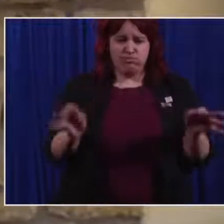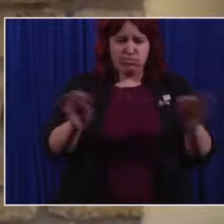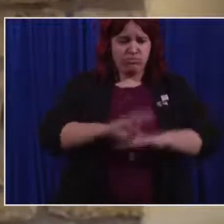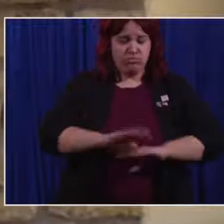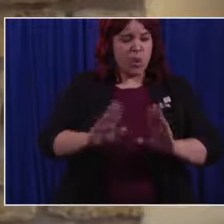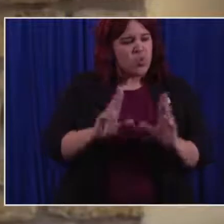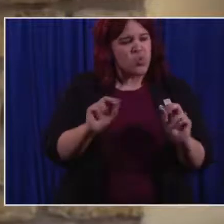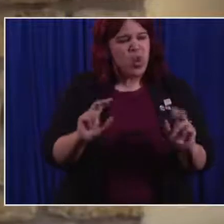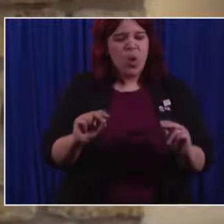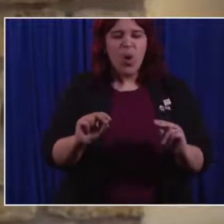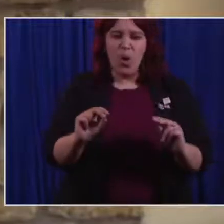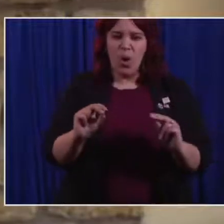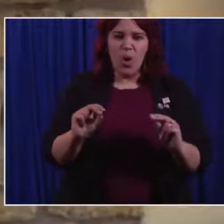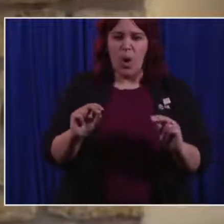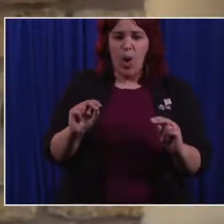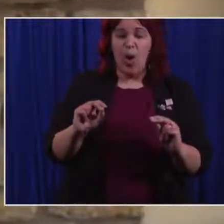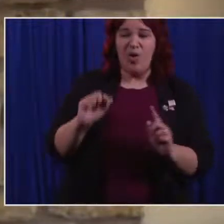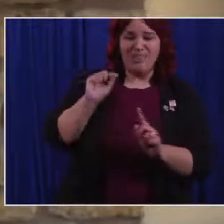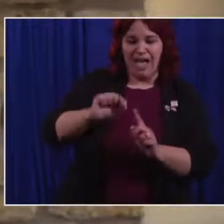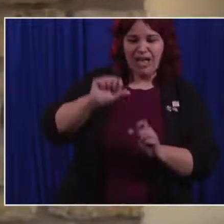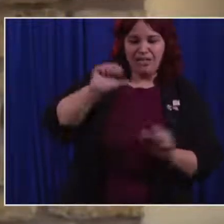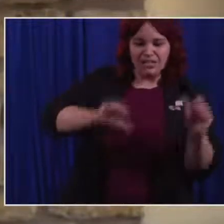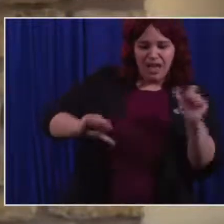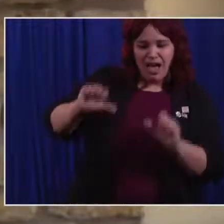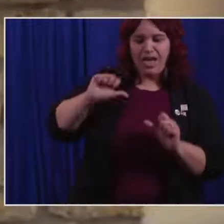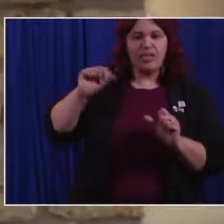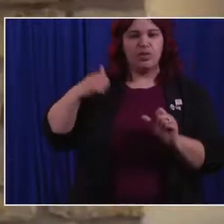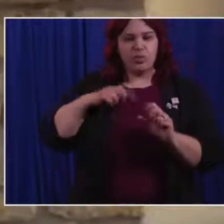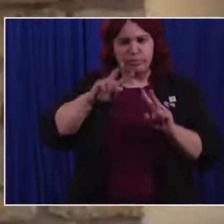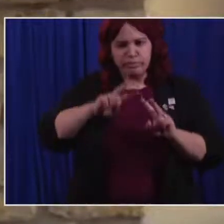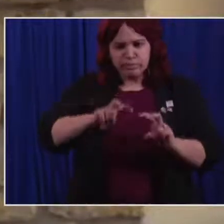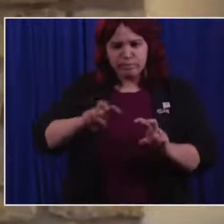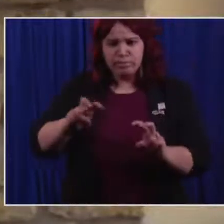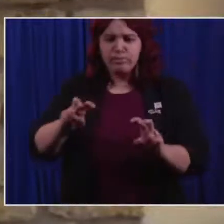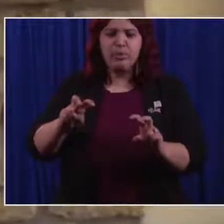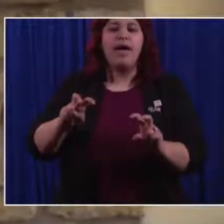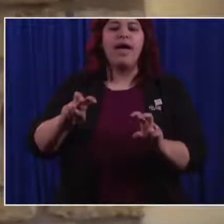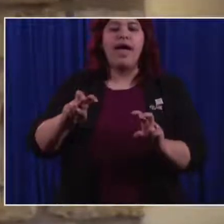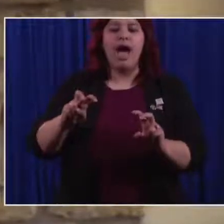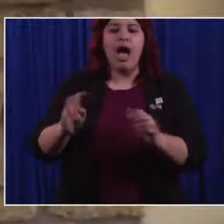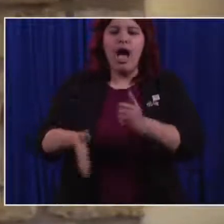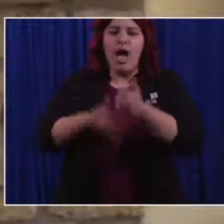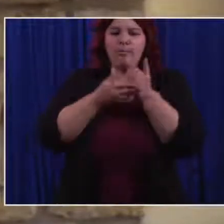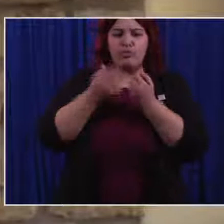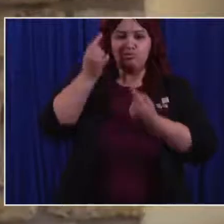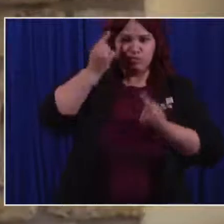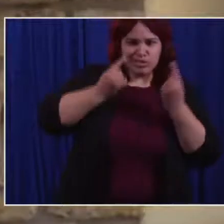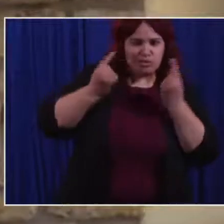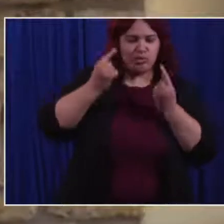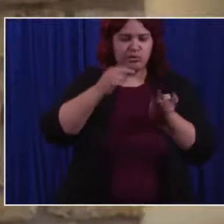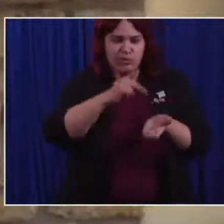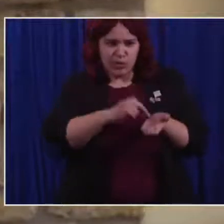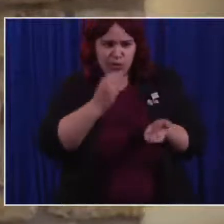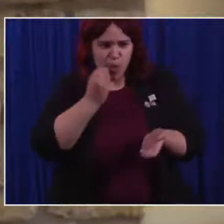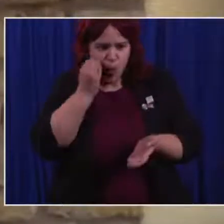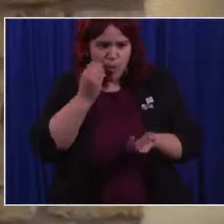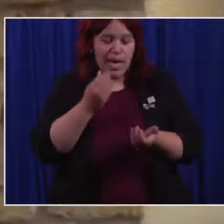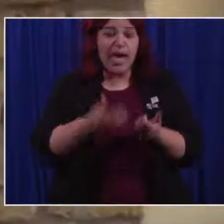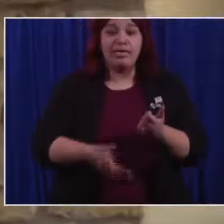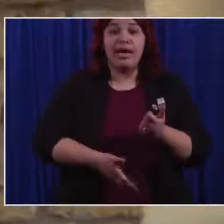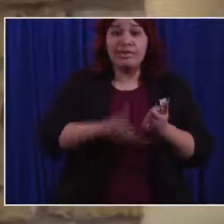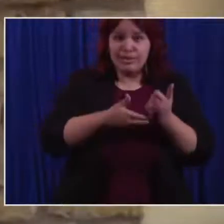way in our nursing homes and in our assisted living. But for some time, we have